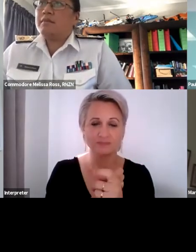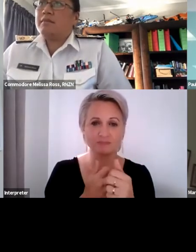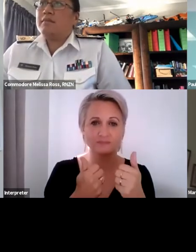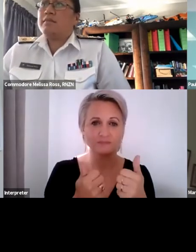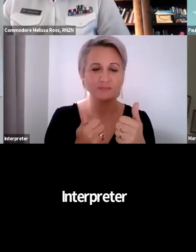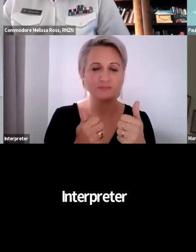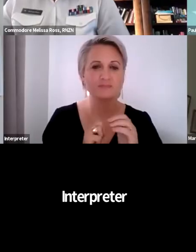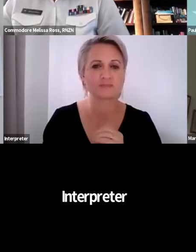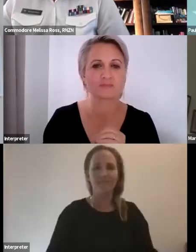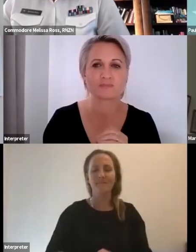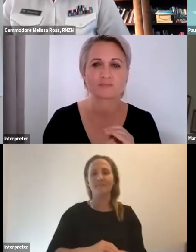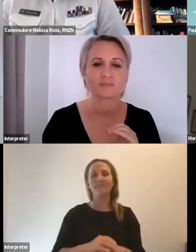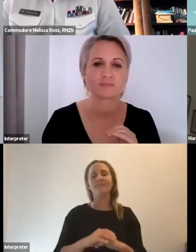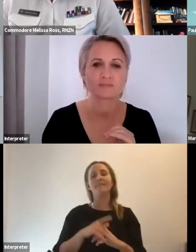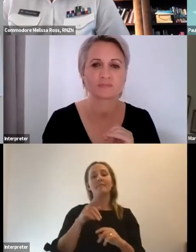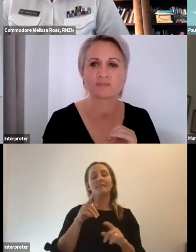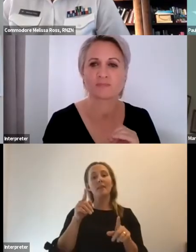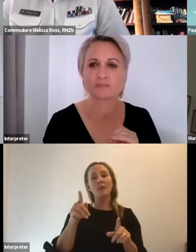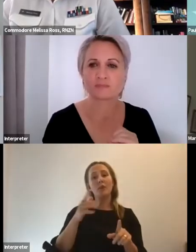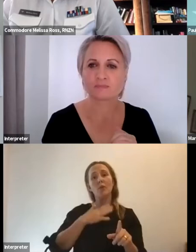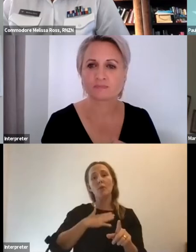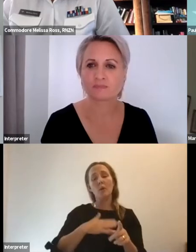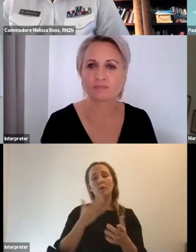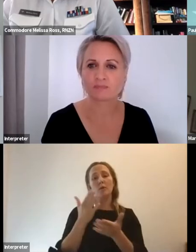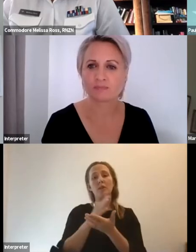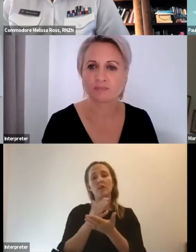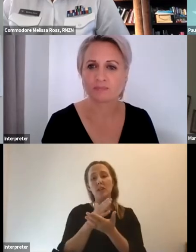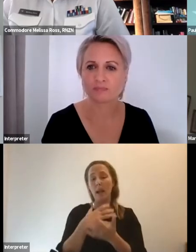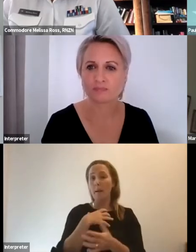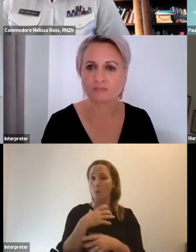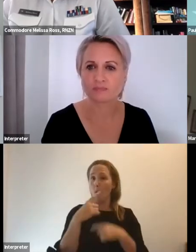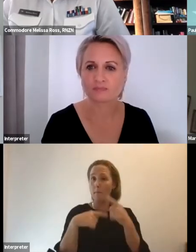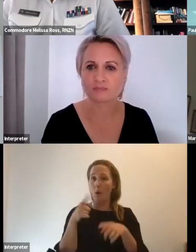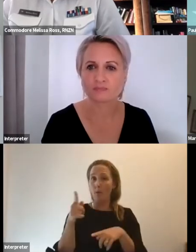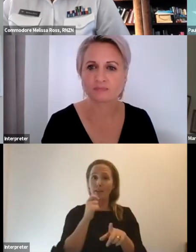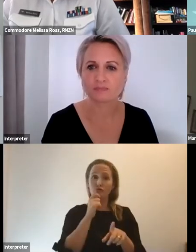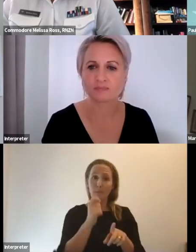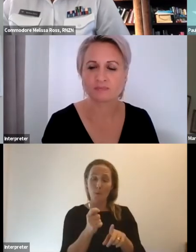Did you want to share a little bit more about that particular report and